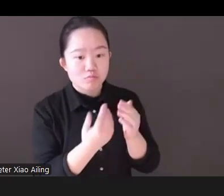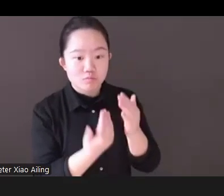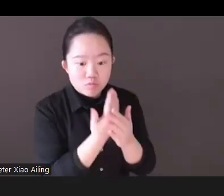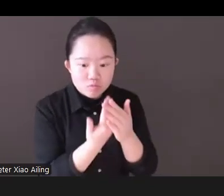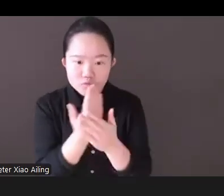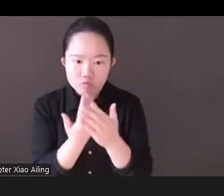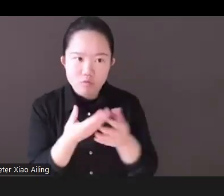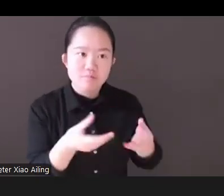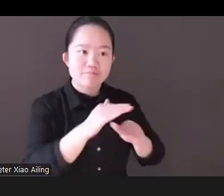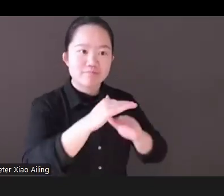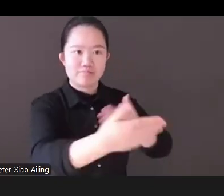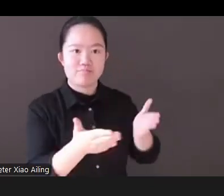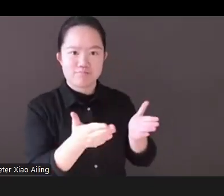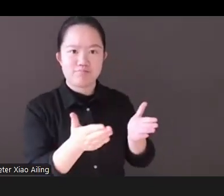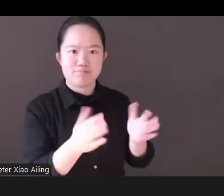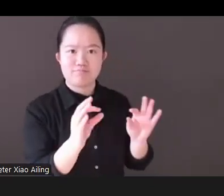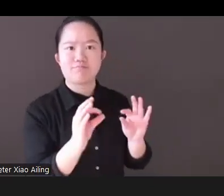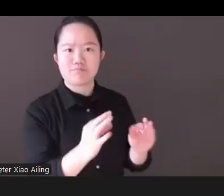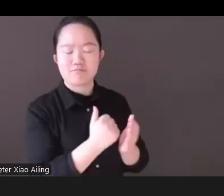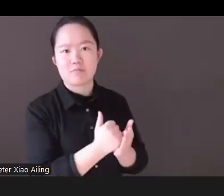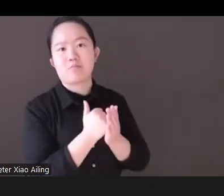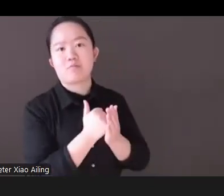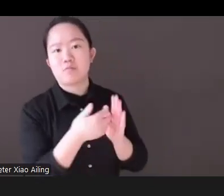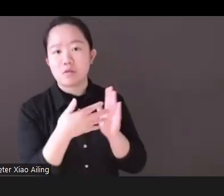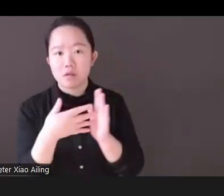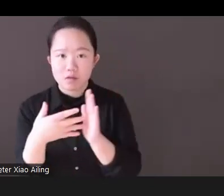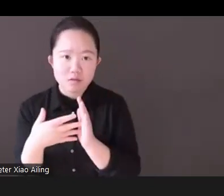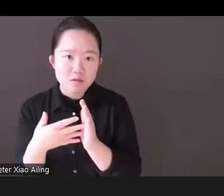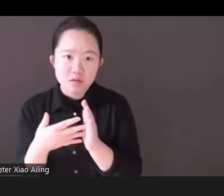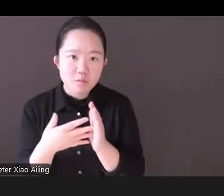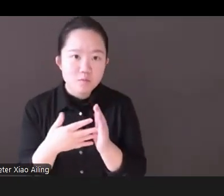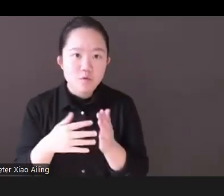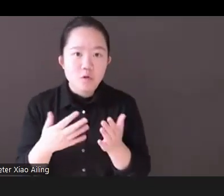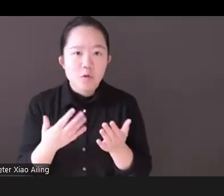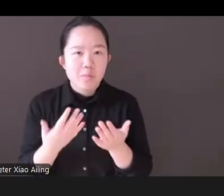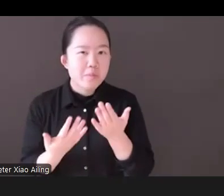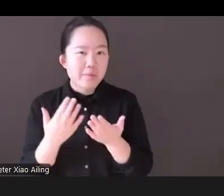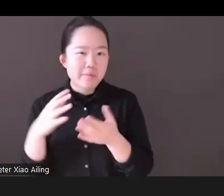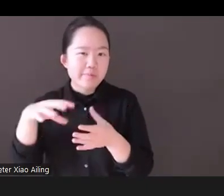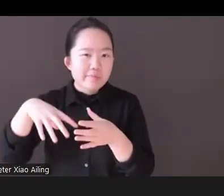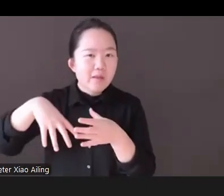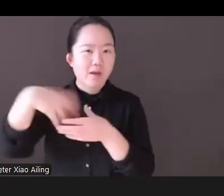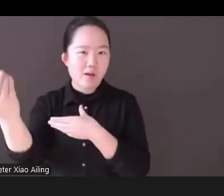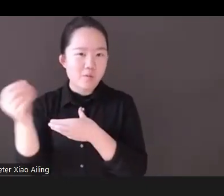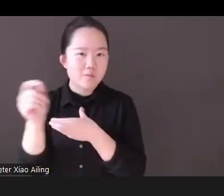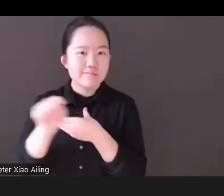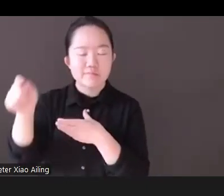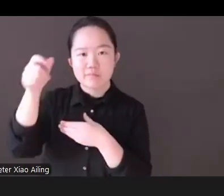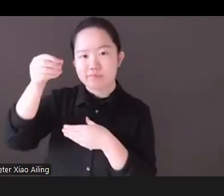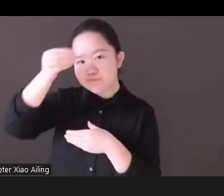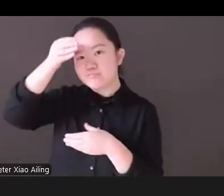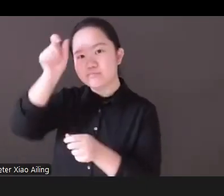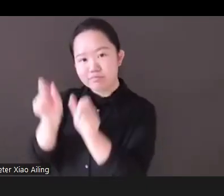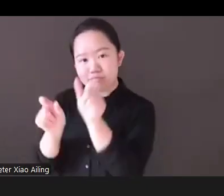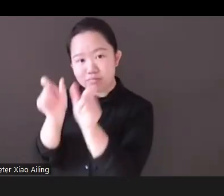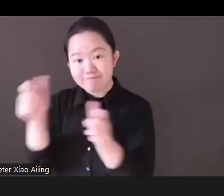Web Accessibility Directive had some preset numbers for services that we'd need to inspect, and the EAA doesn't have those. So I